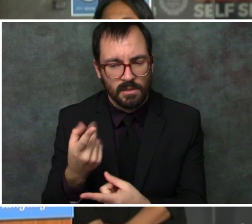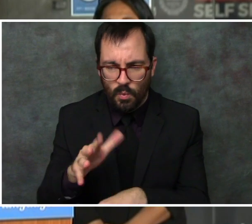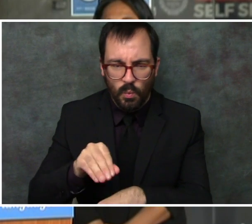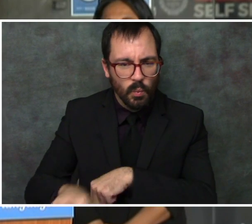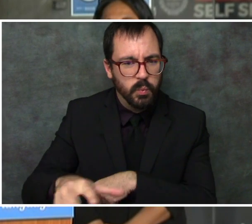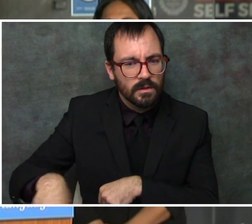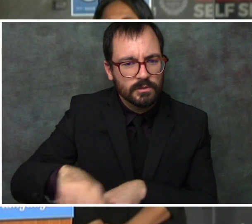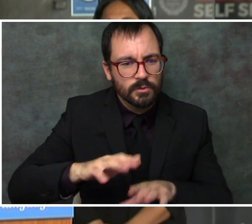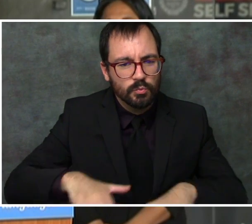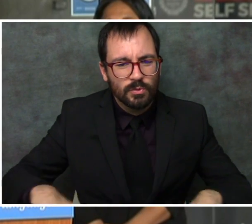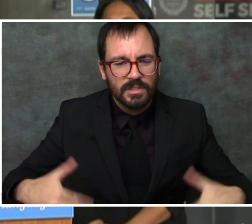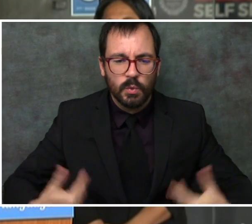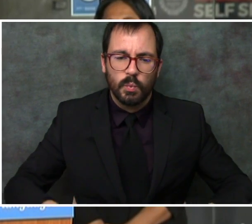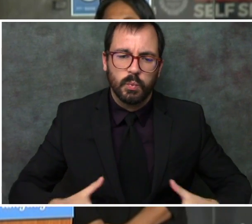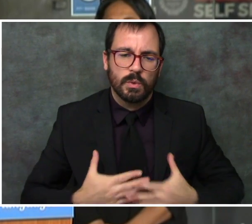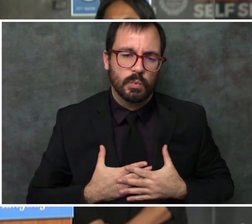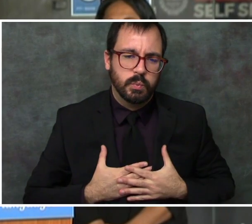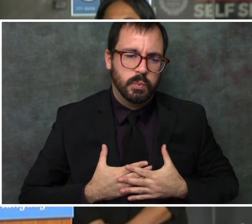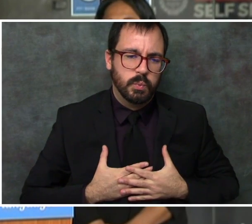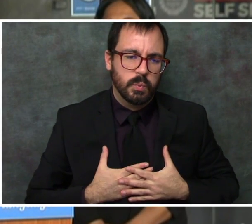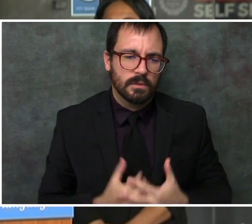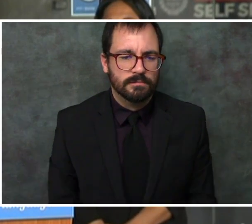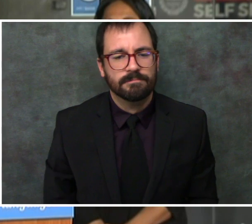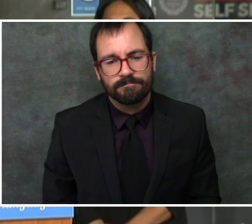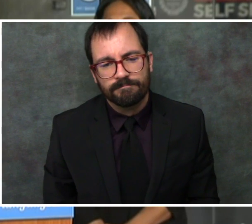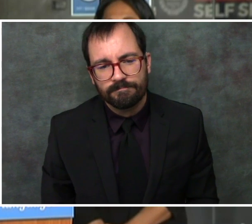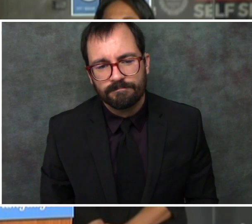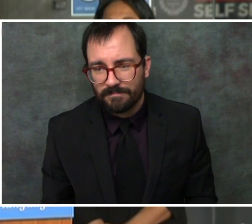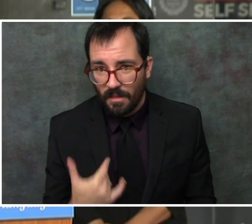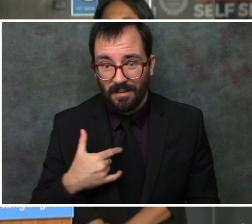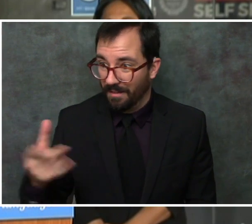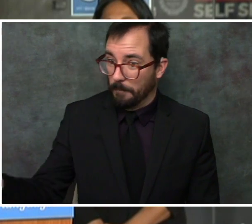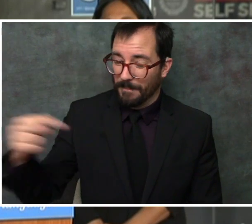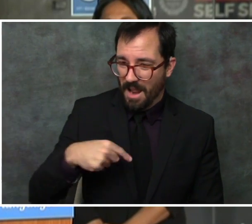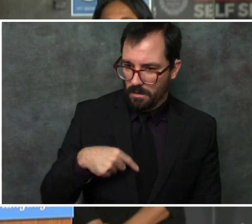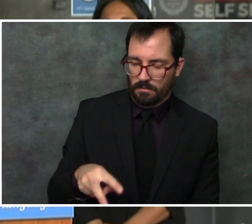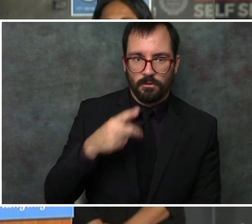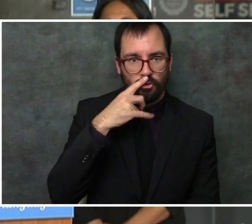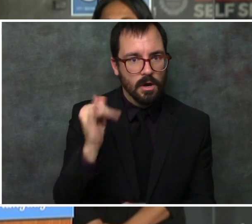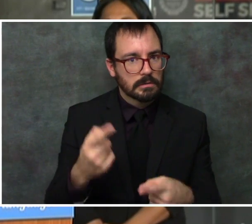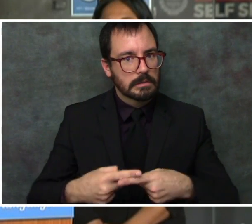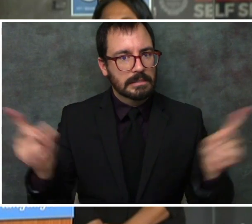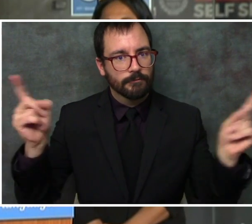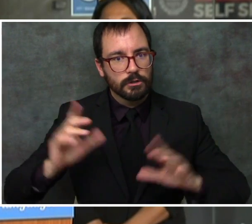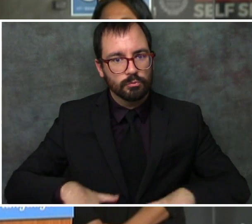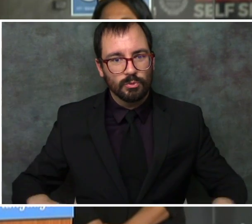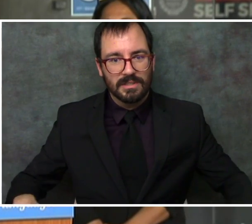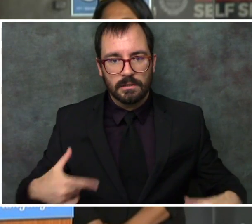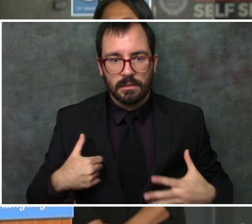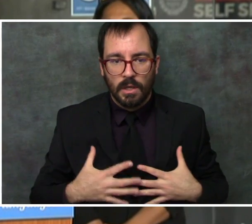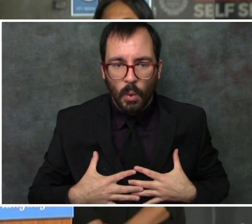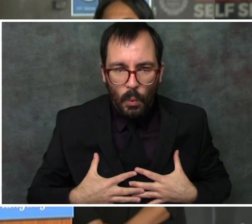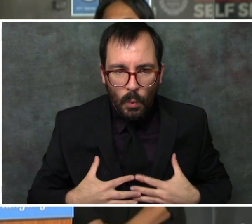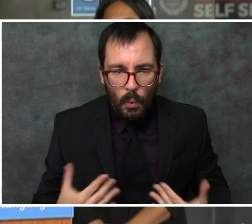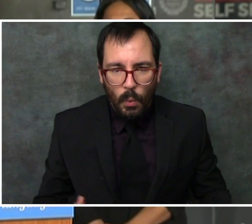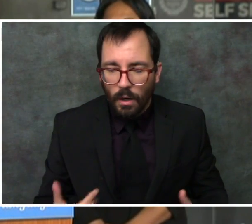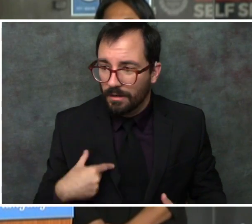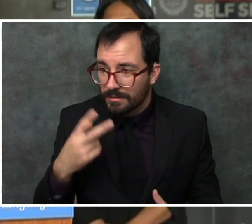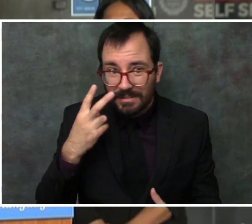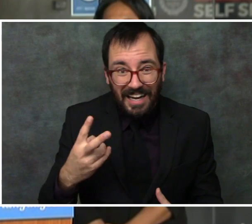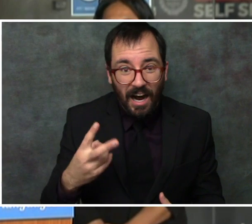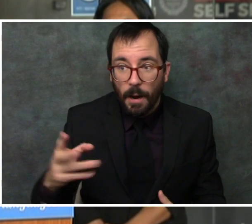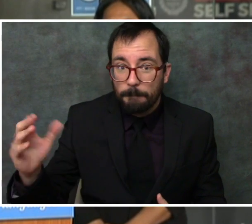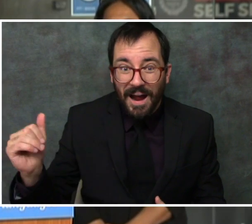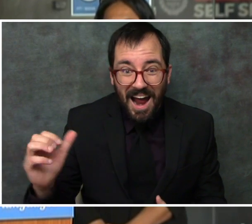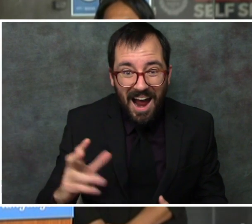school, it's almost like seeing different children, honestly, when you just see the way that they are opening up and some of them are starting to